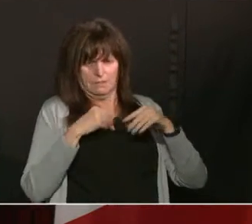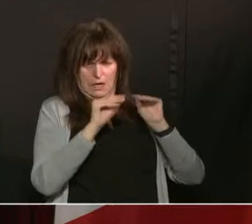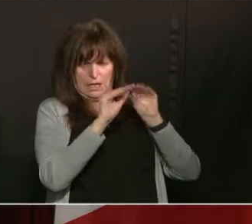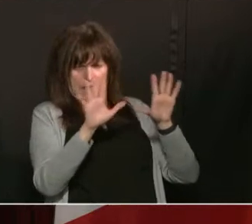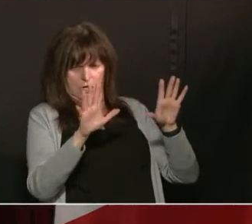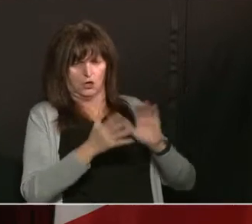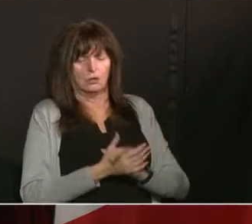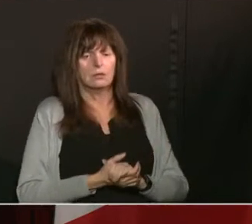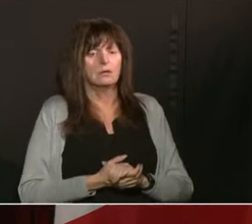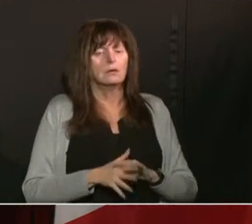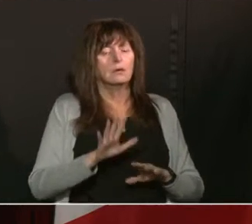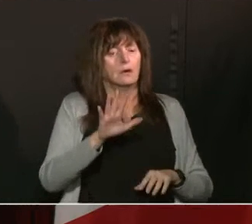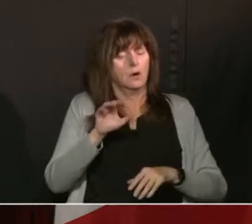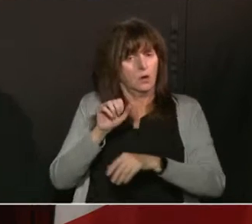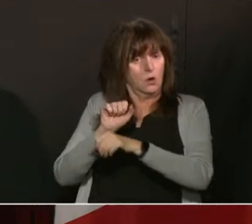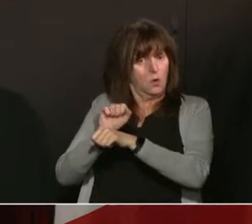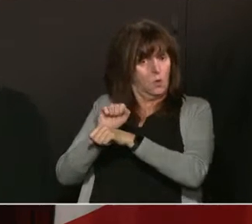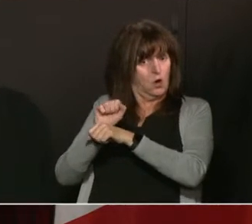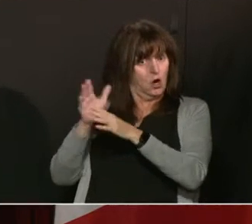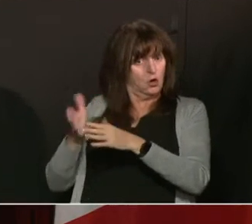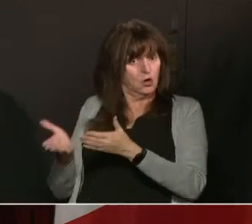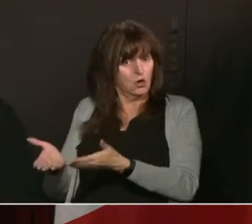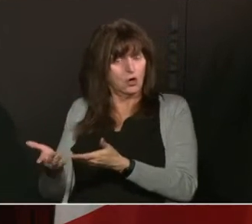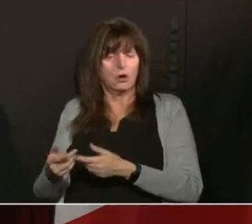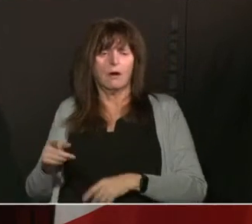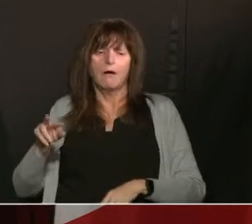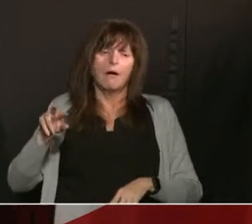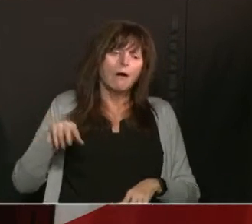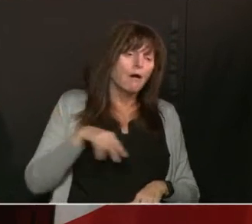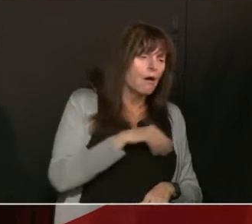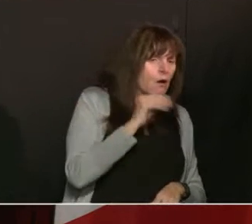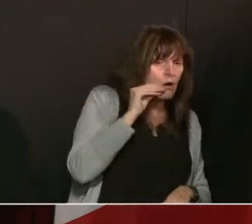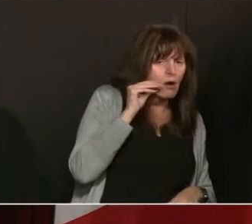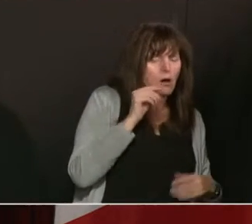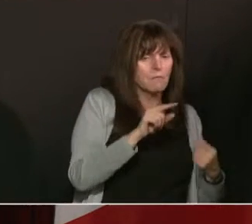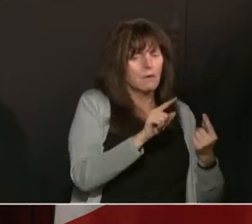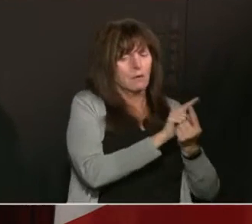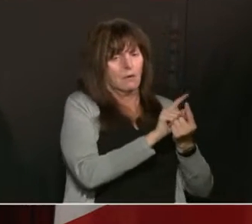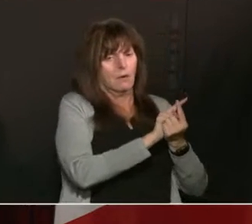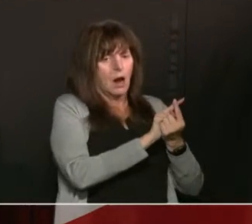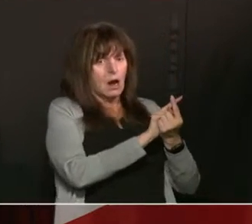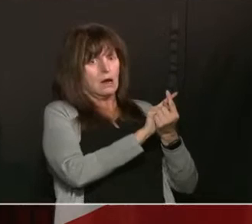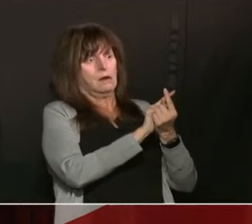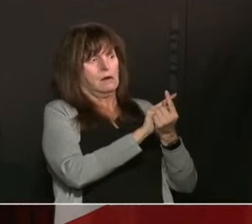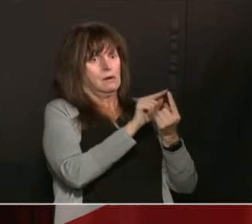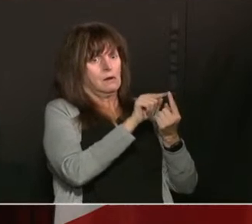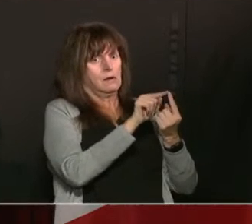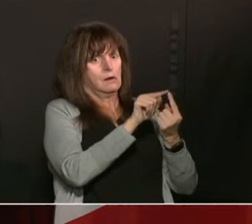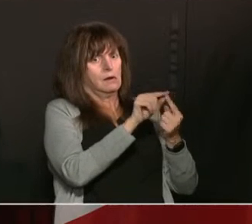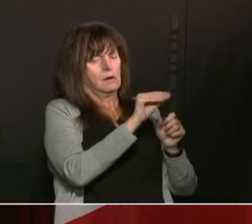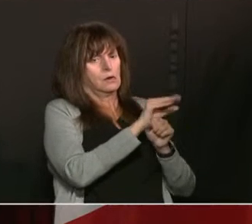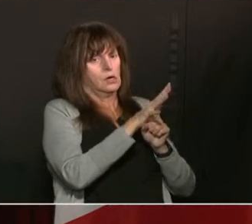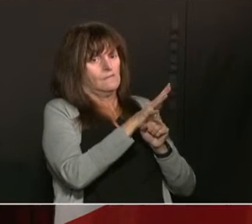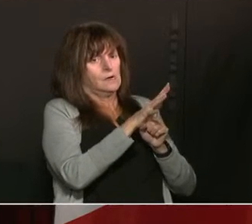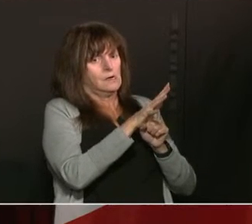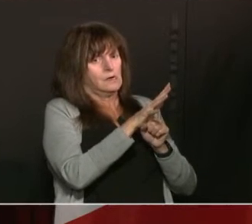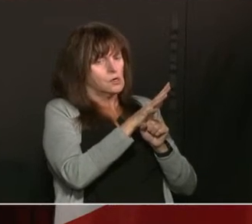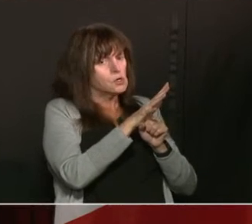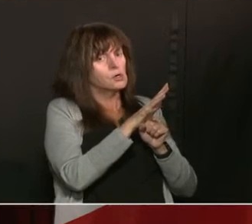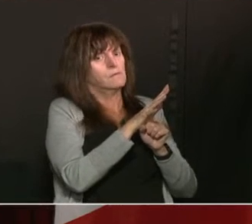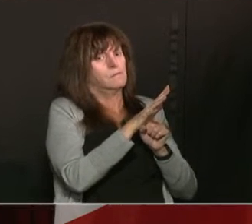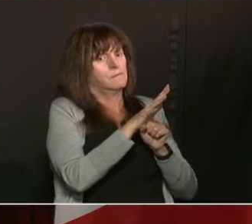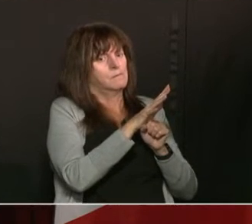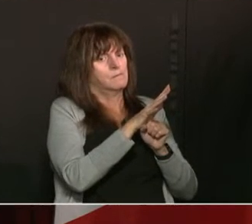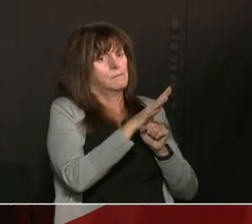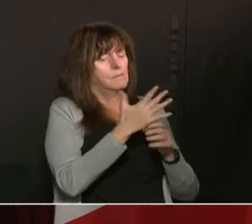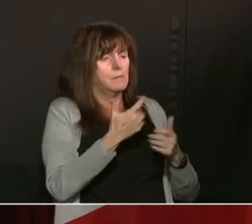to COVID, a confirmed case of COVID, they'd normally be deemed to be a high-risk contact. So if they lived with that individual, for example,